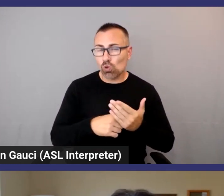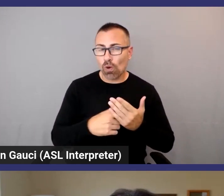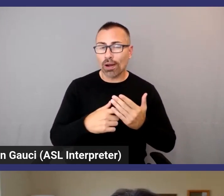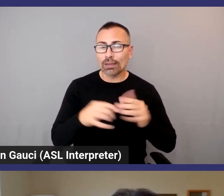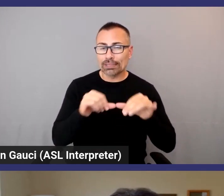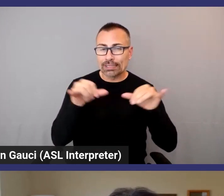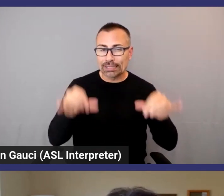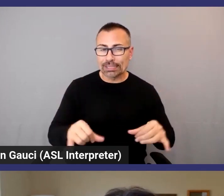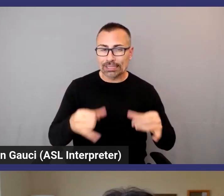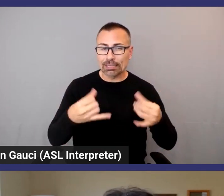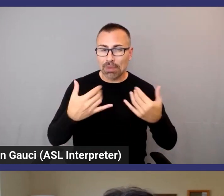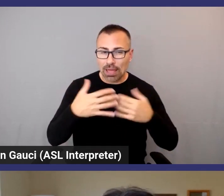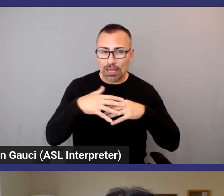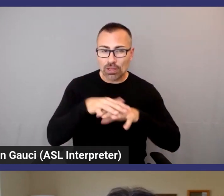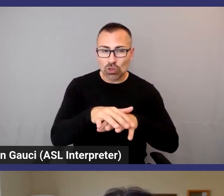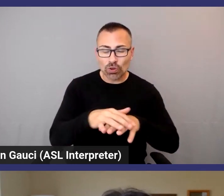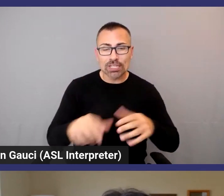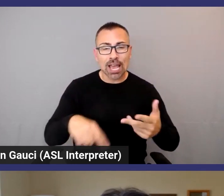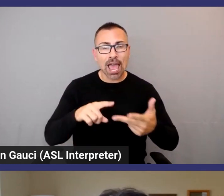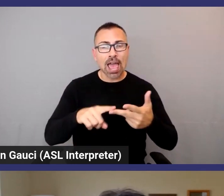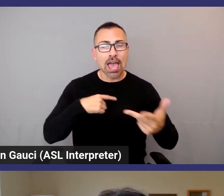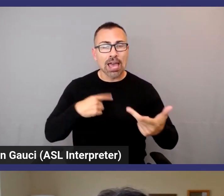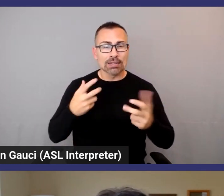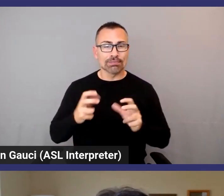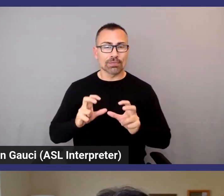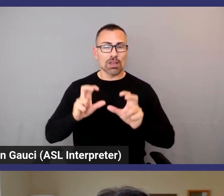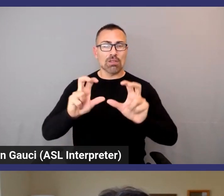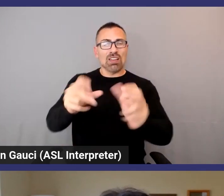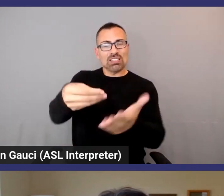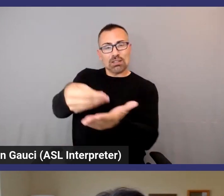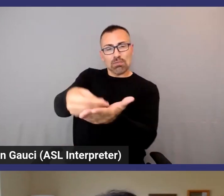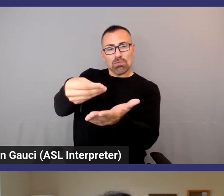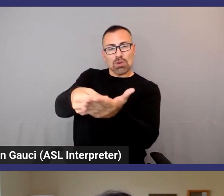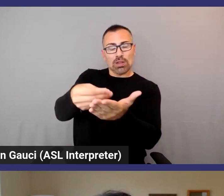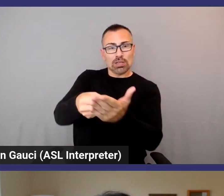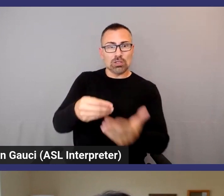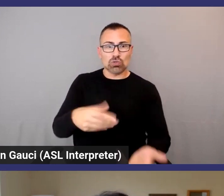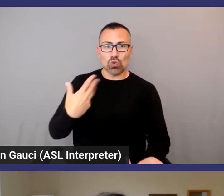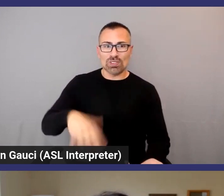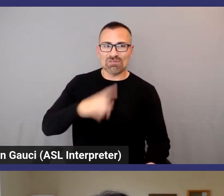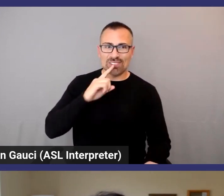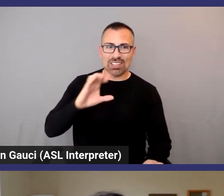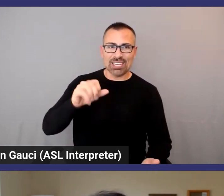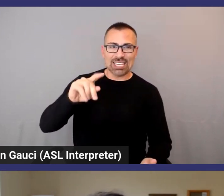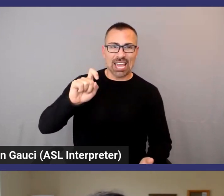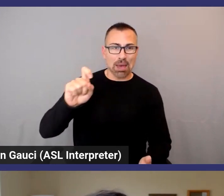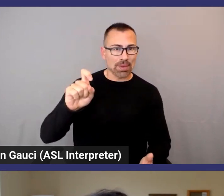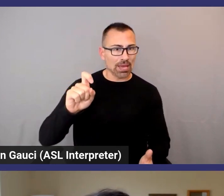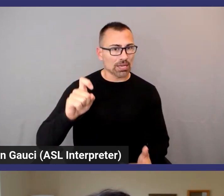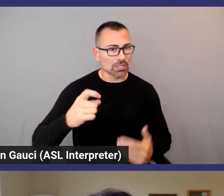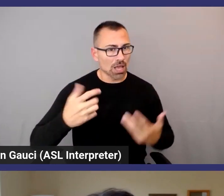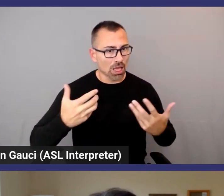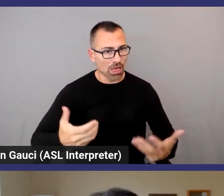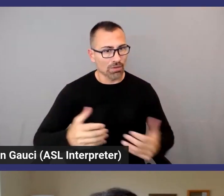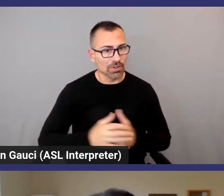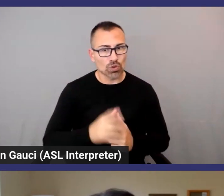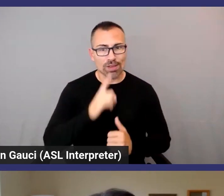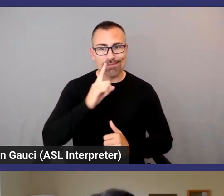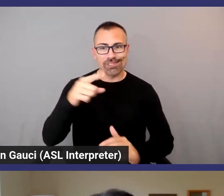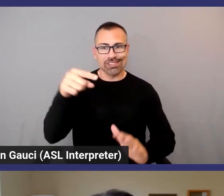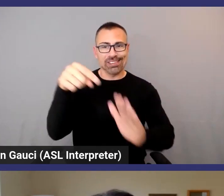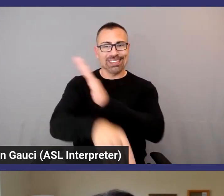they require upfront investment. So it means that there is capex heavy. That is really a killer to the innovation. And